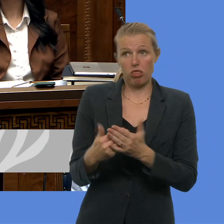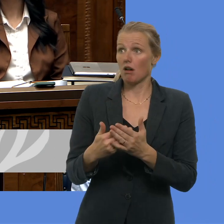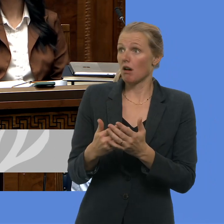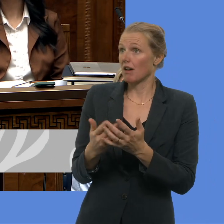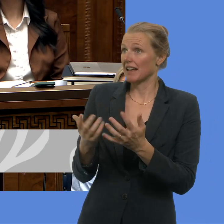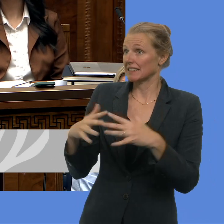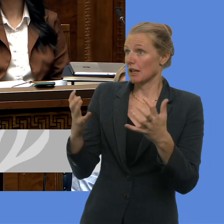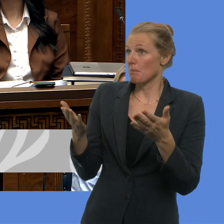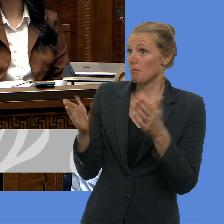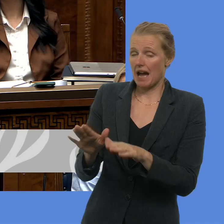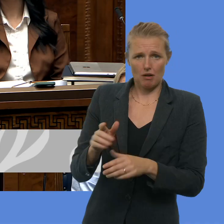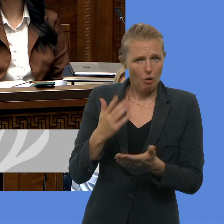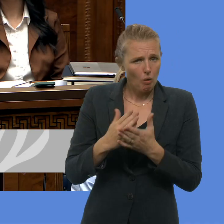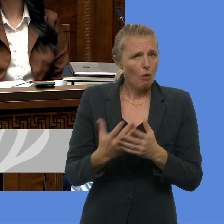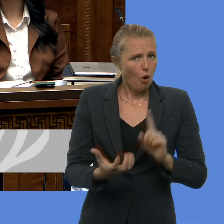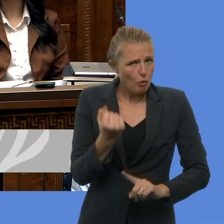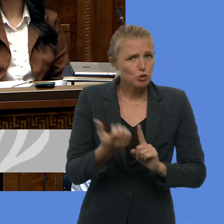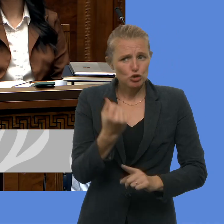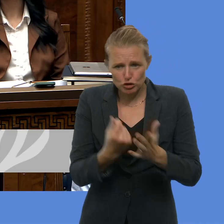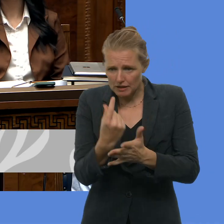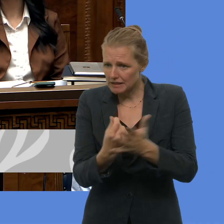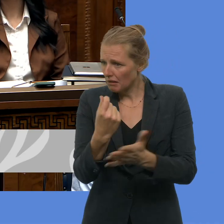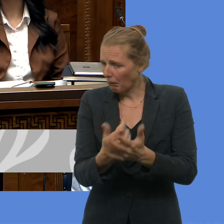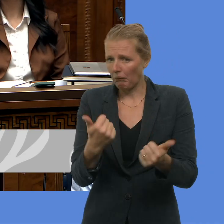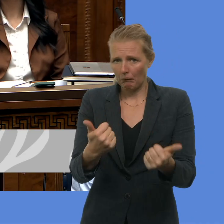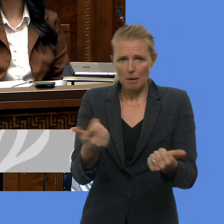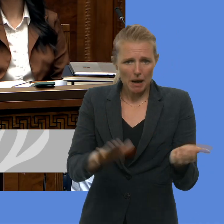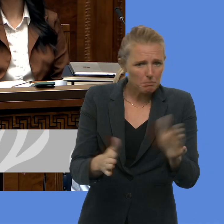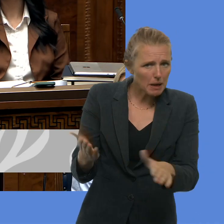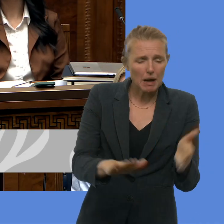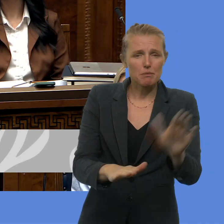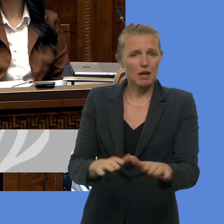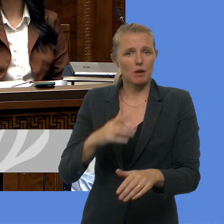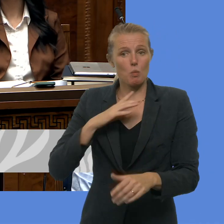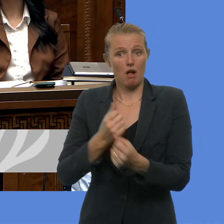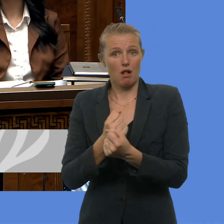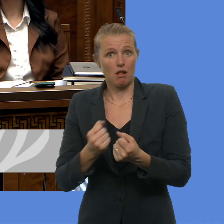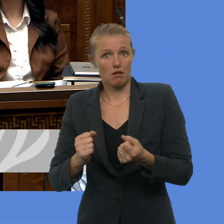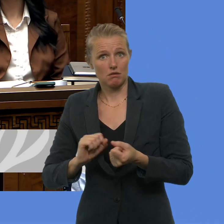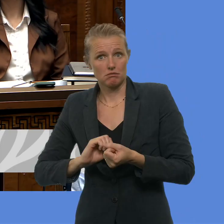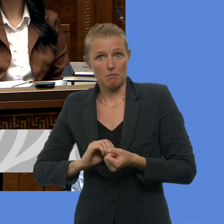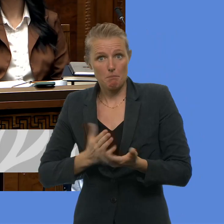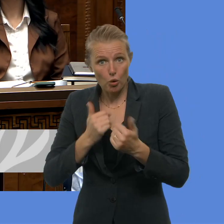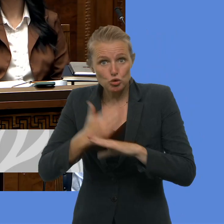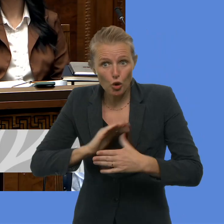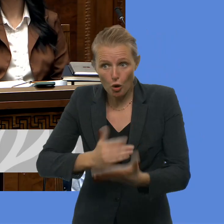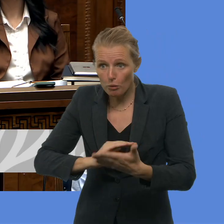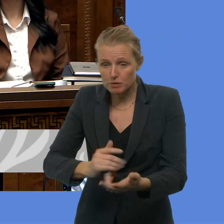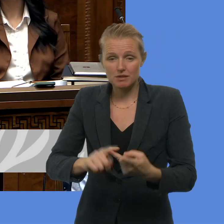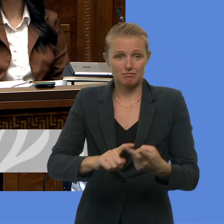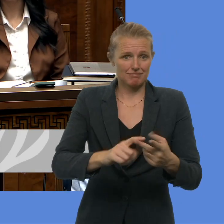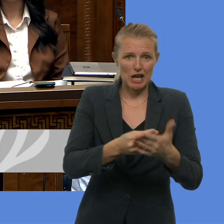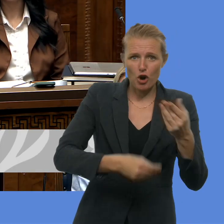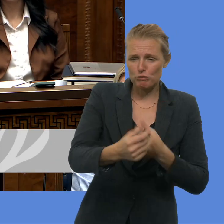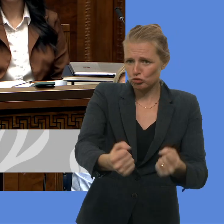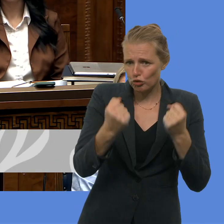formed. We are going to continue to create those opportunities, to create jobs, to grow the economy, to make people's lives better. That's what the strategy is right